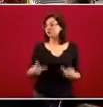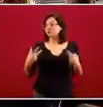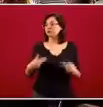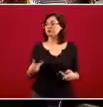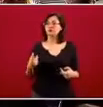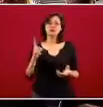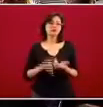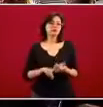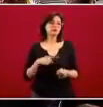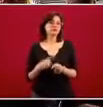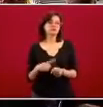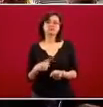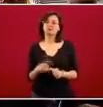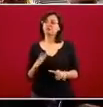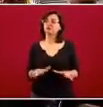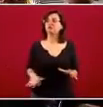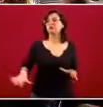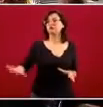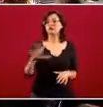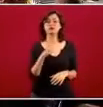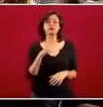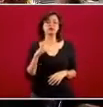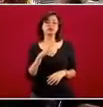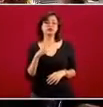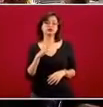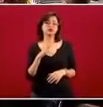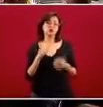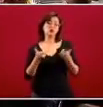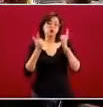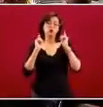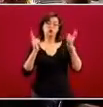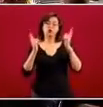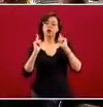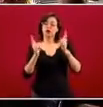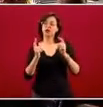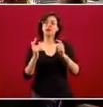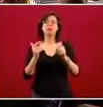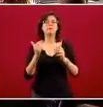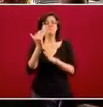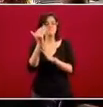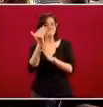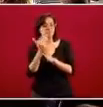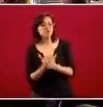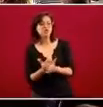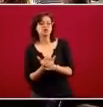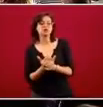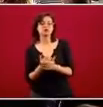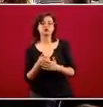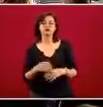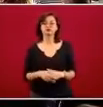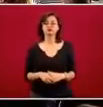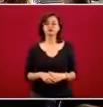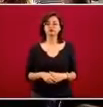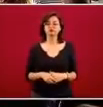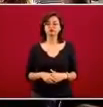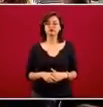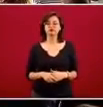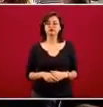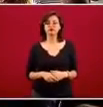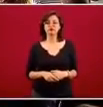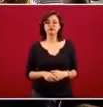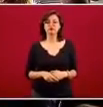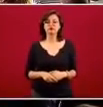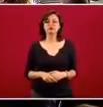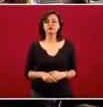new epidemic, there is not a preset amount or goal.